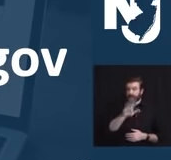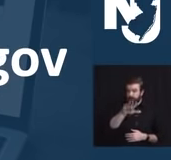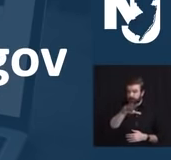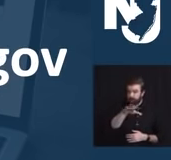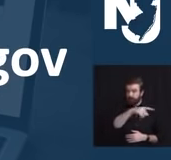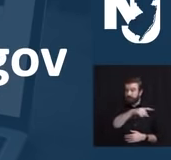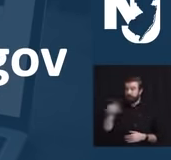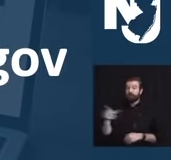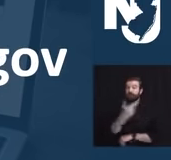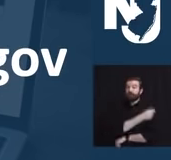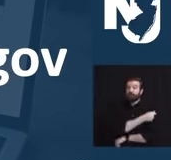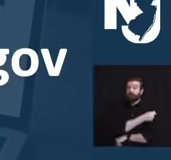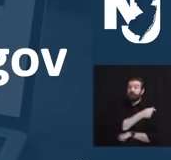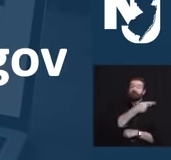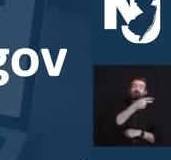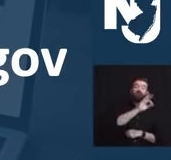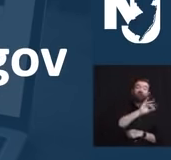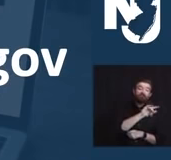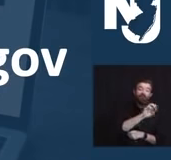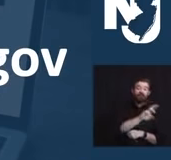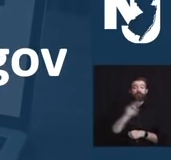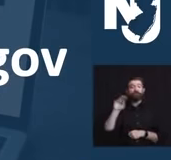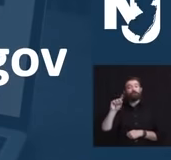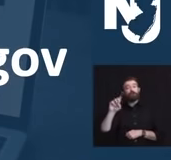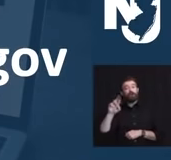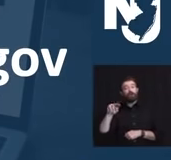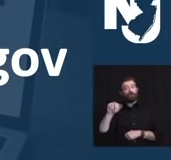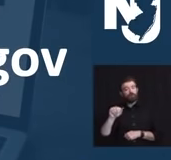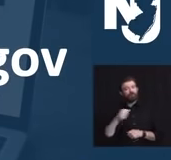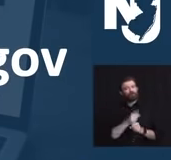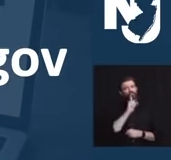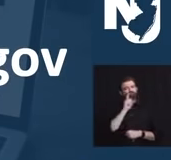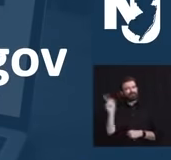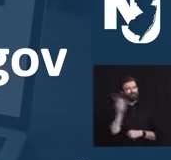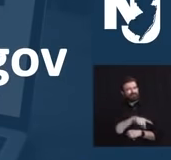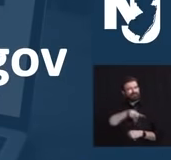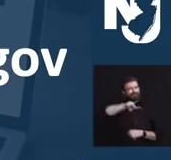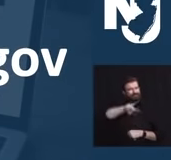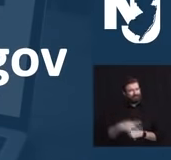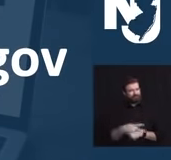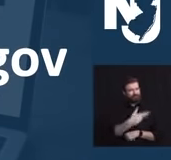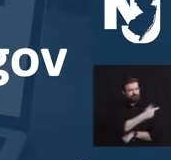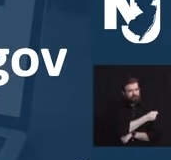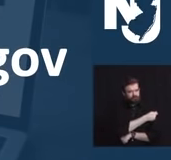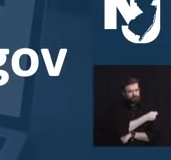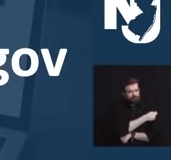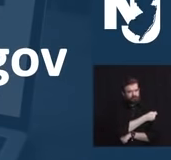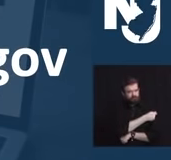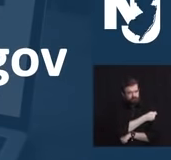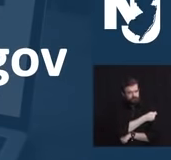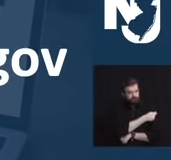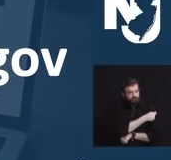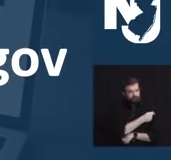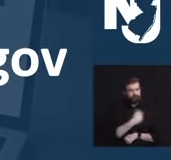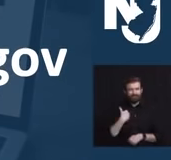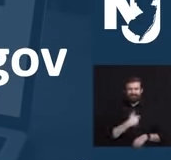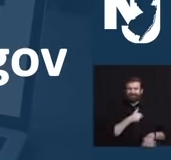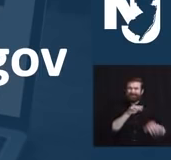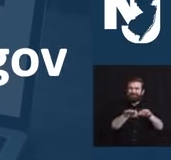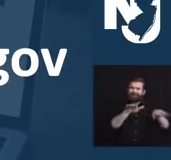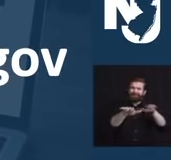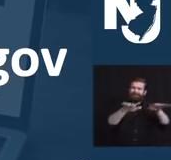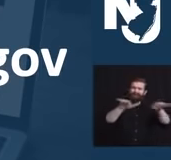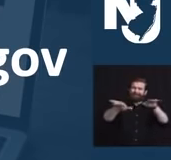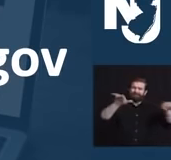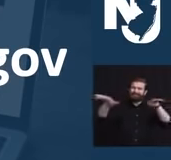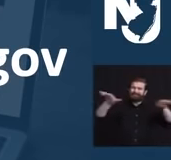means reaching out and blanketing the state with information to help convince those who may still be on the fence to